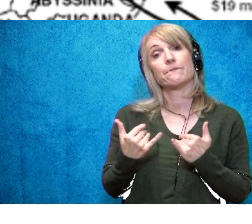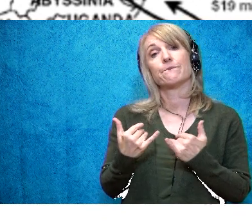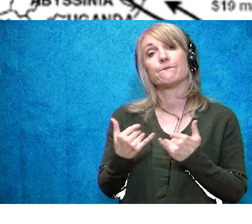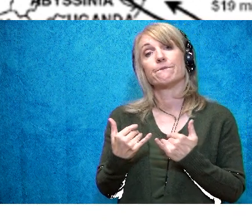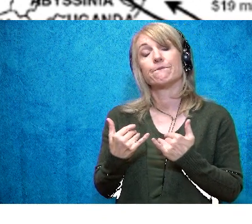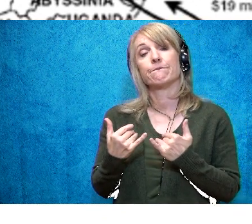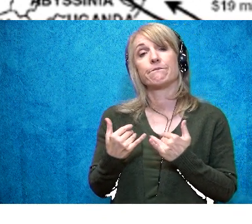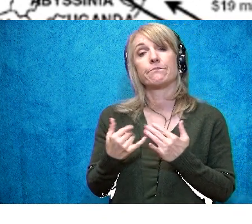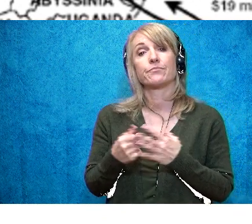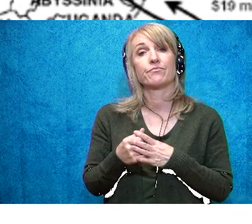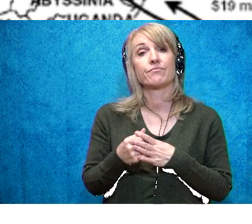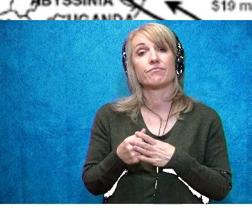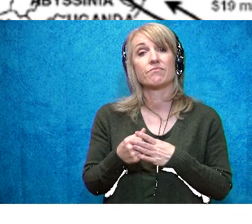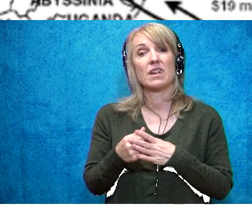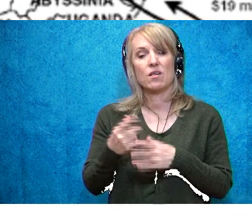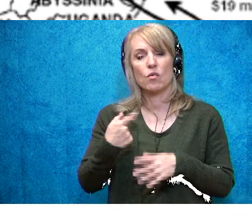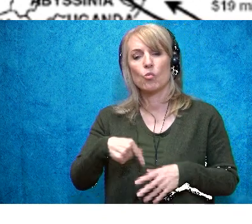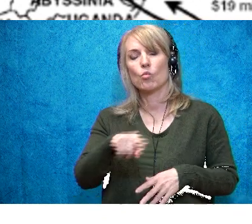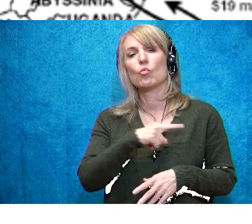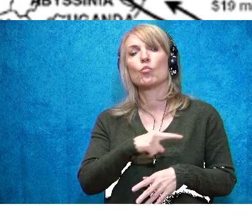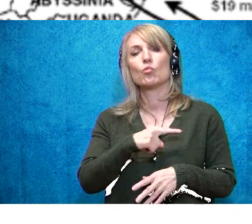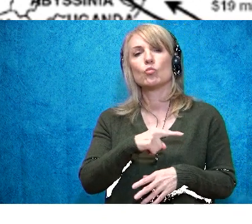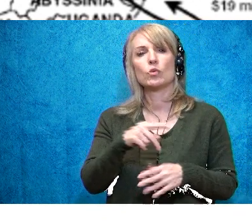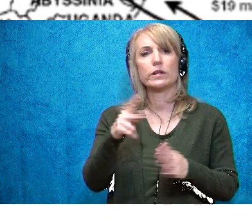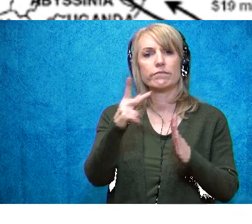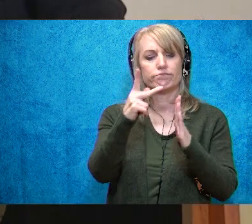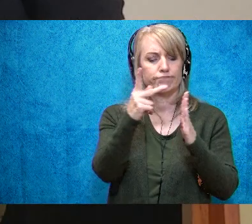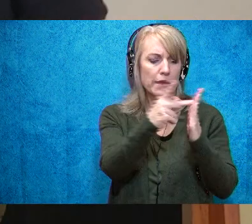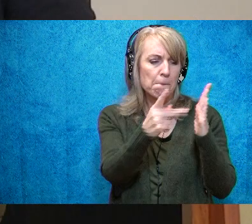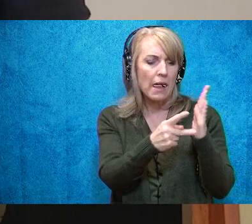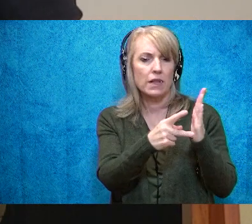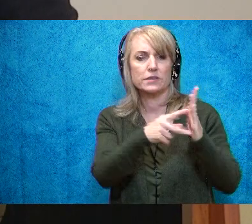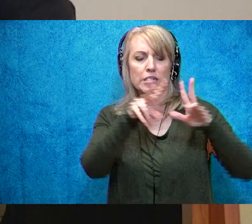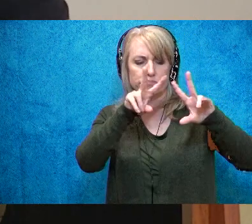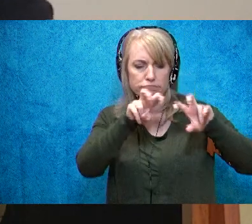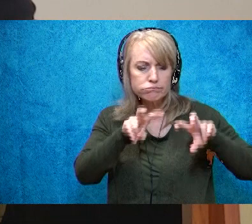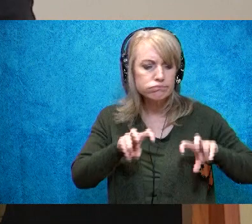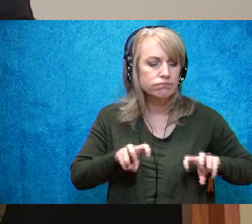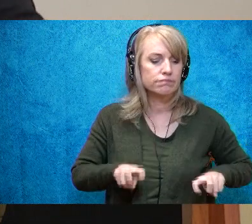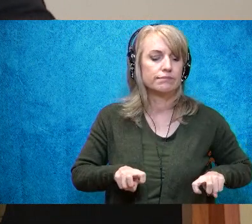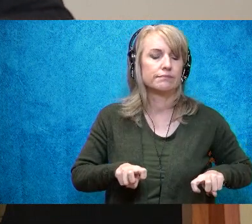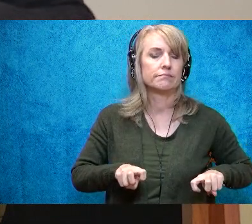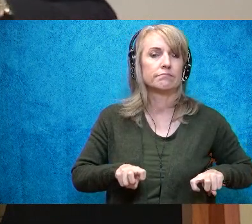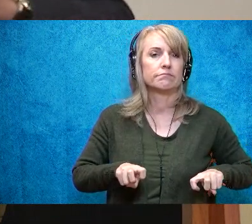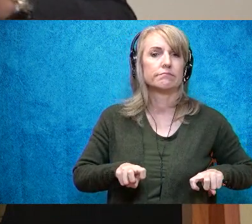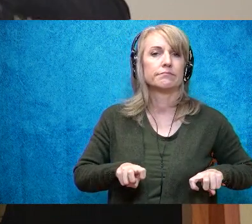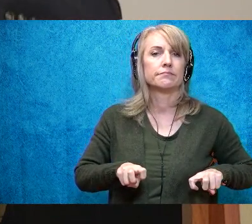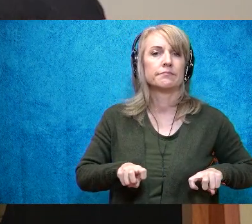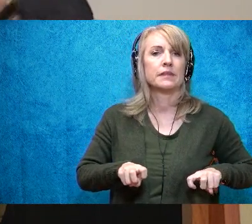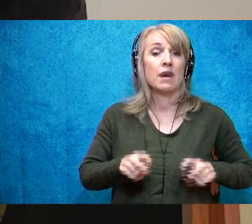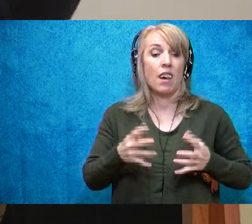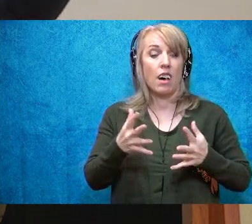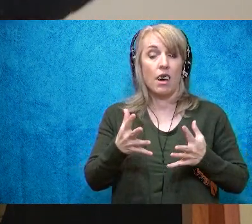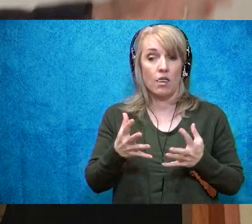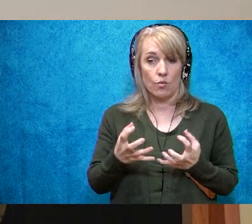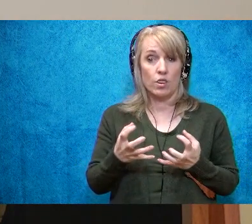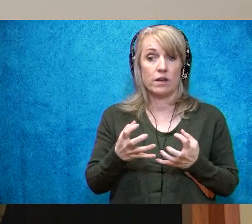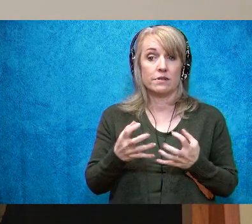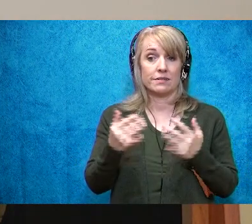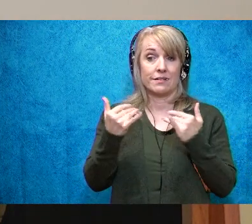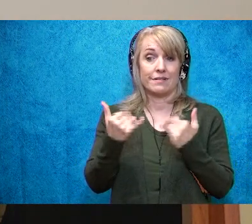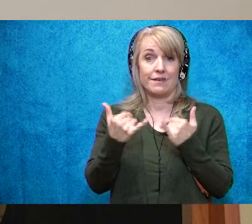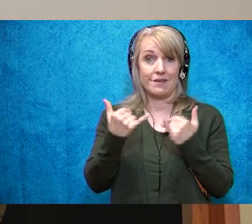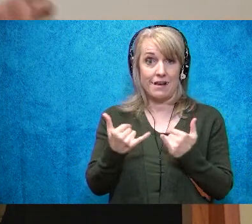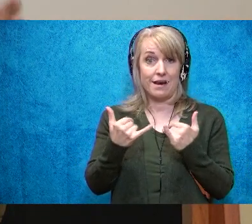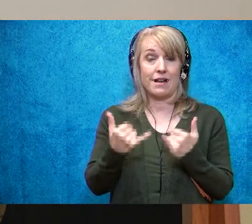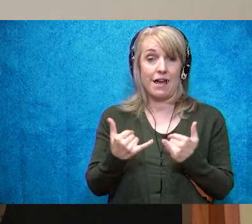analyzed how we adopted that policy, and we've seen all of the different aspects of that. What I want to do is go across the ocean to the other side